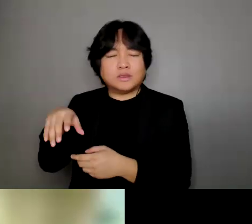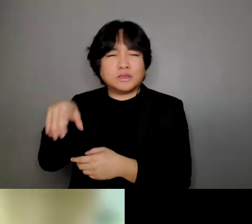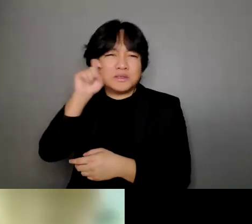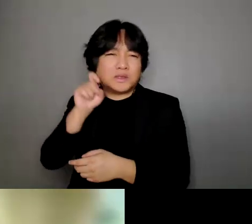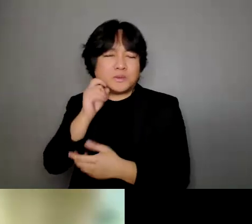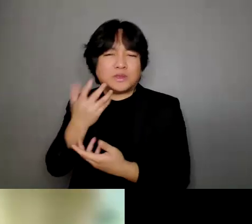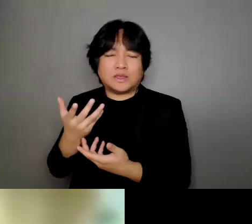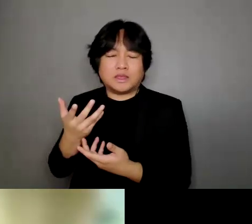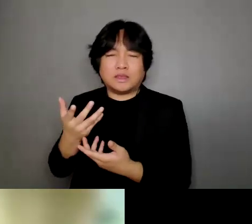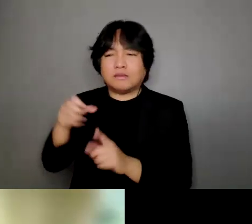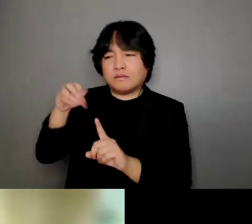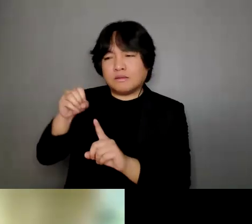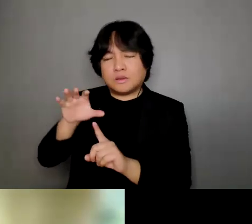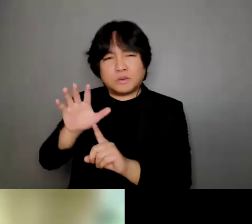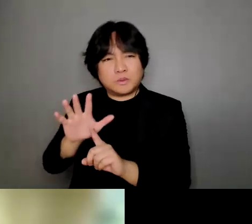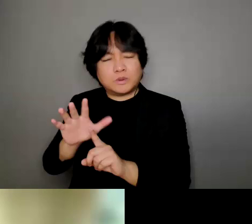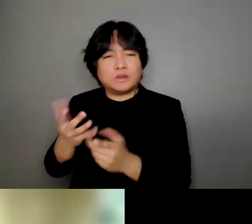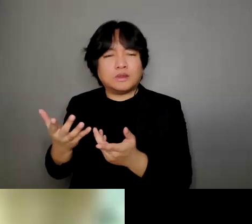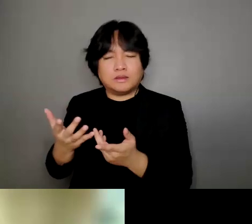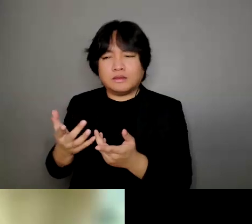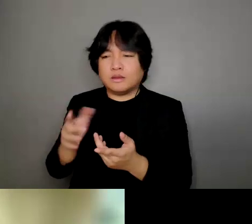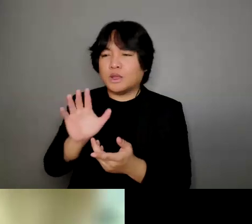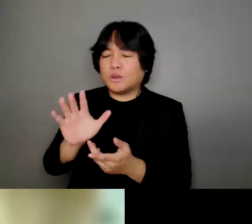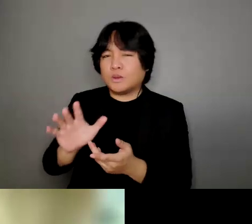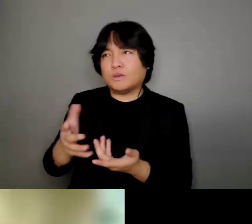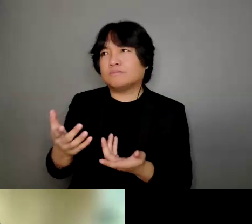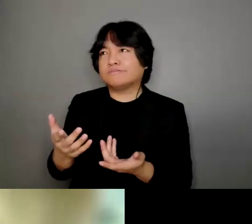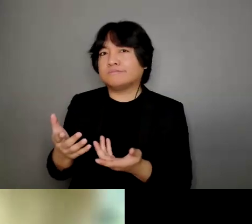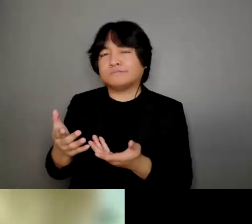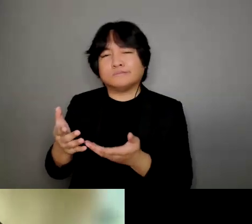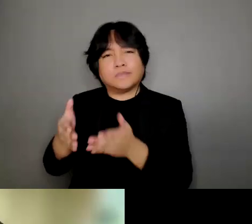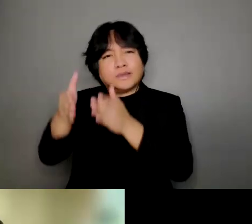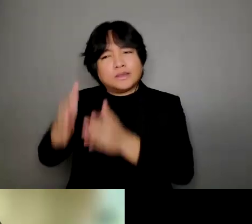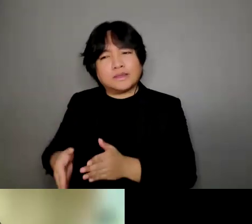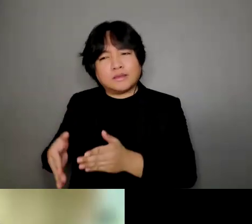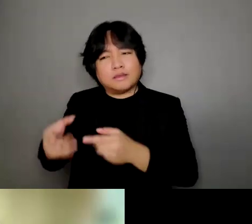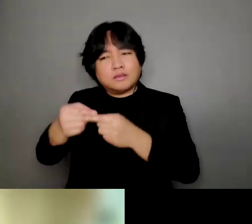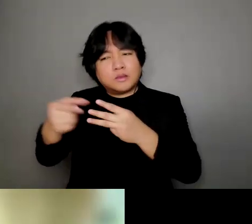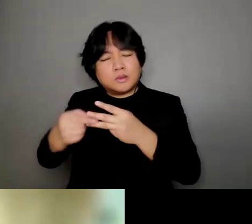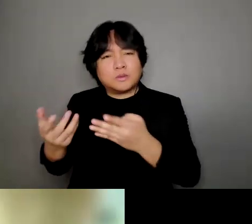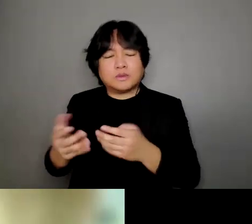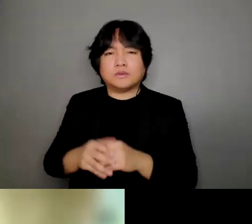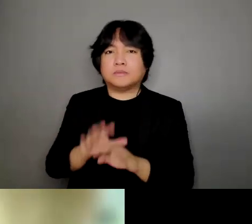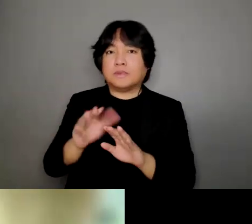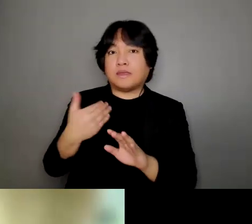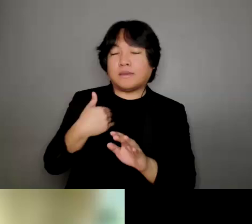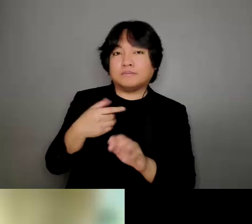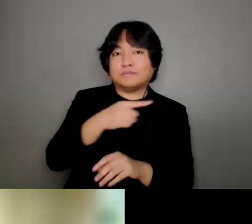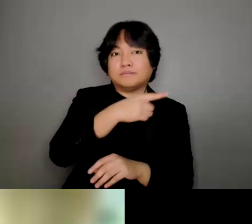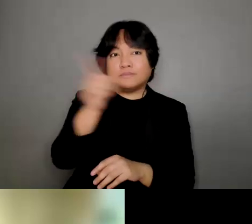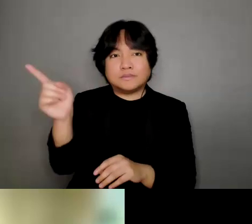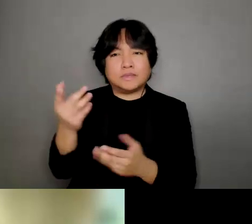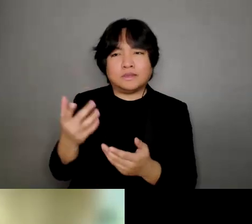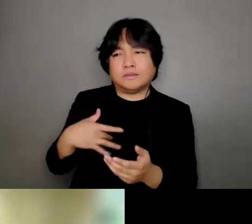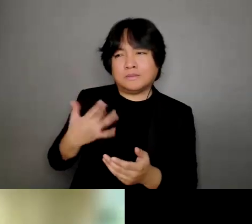Filipinos. So paano ba siya tinatanong? And yung nakita namin ay may general congruence tulad ng sa